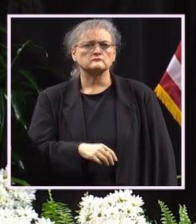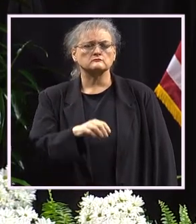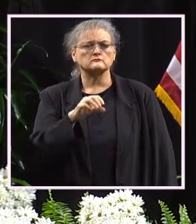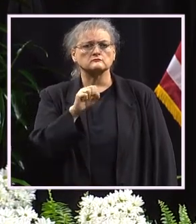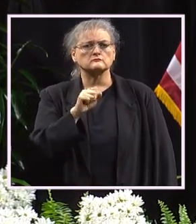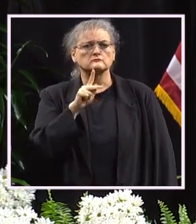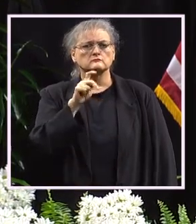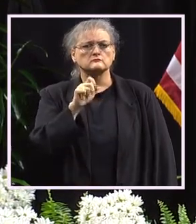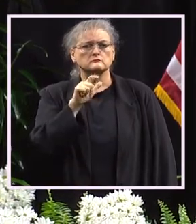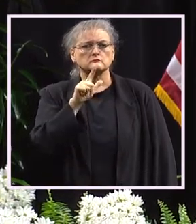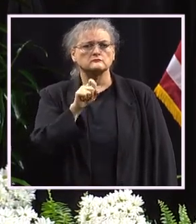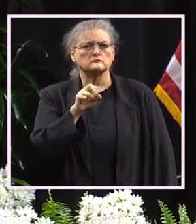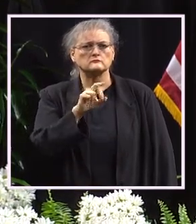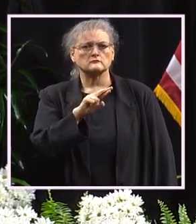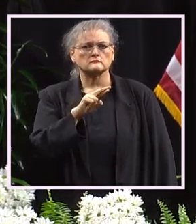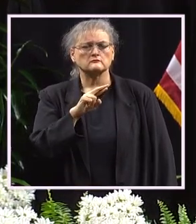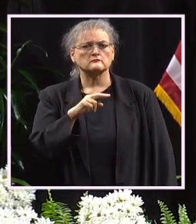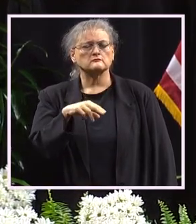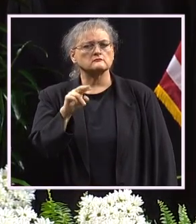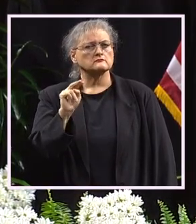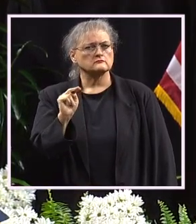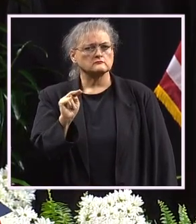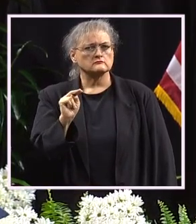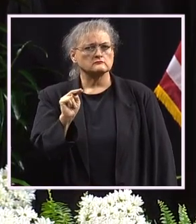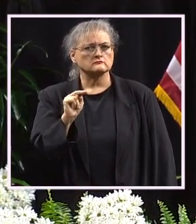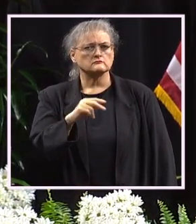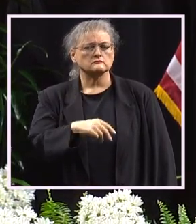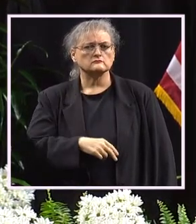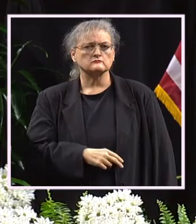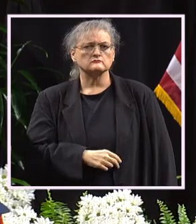Skyler Michael Nolan.